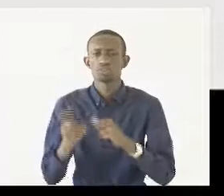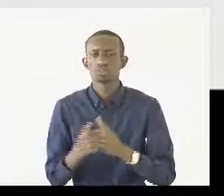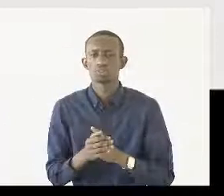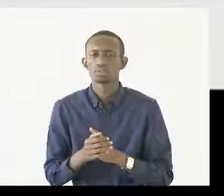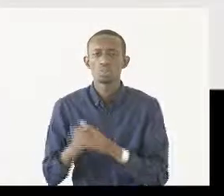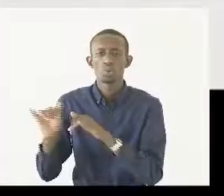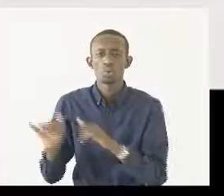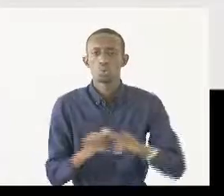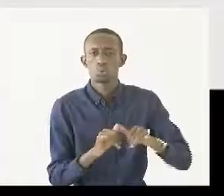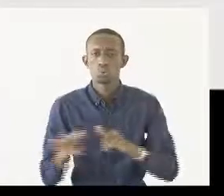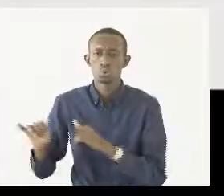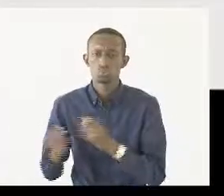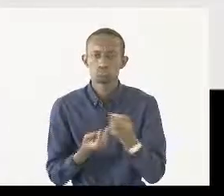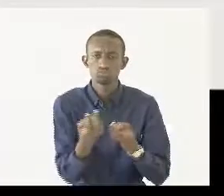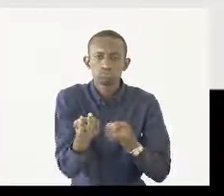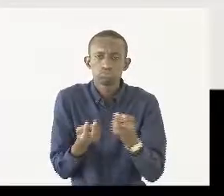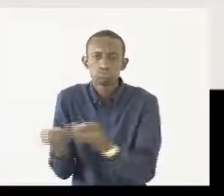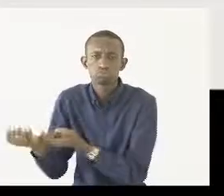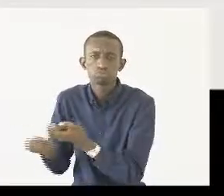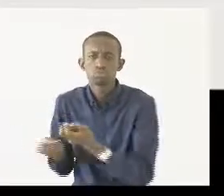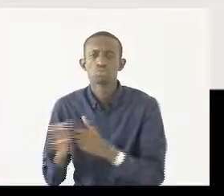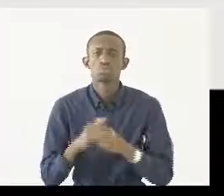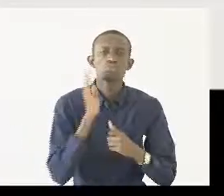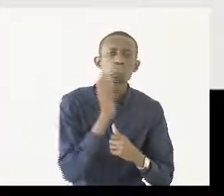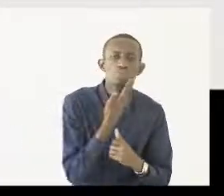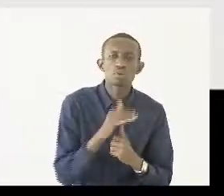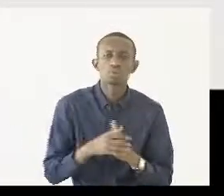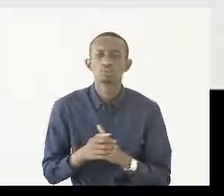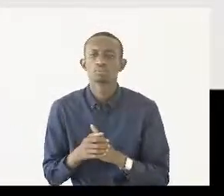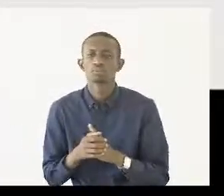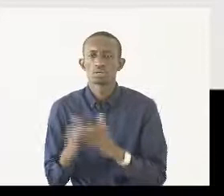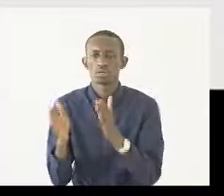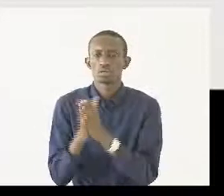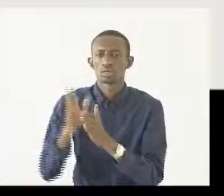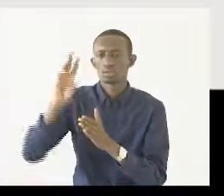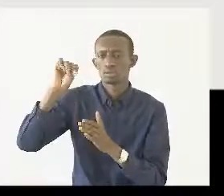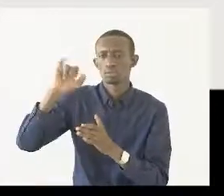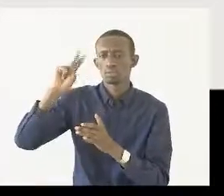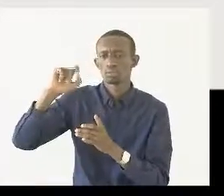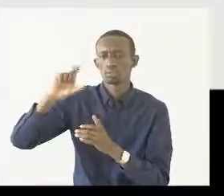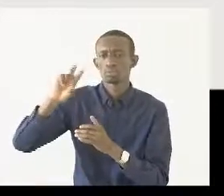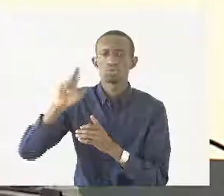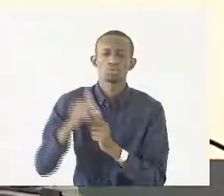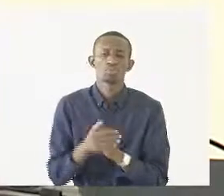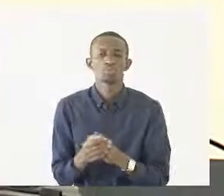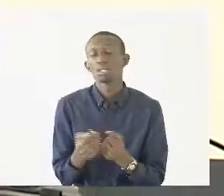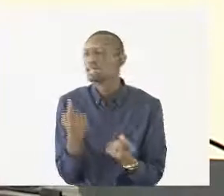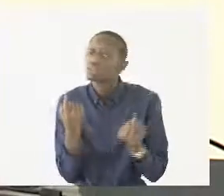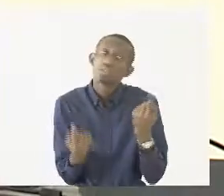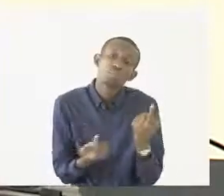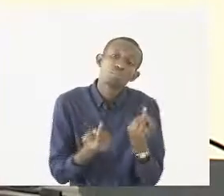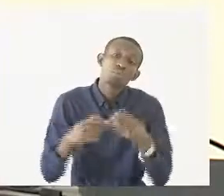can fall down. Ever see when there is storm or strong winds, some plants fall down because they don't